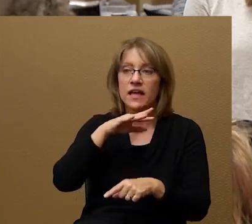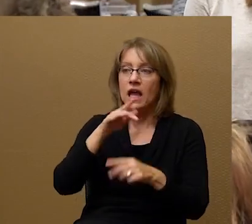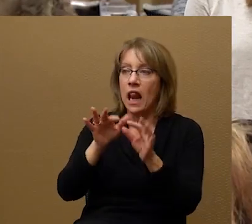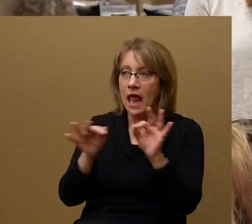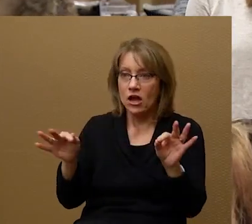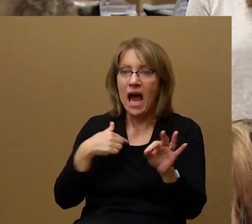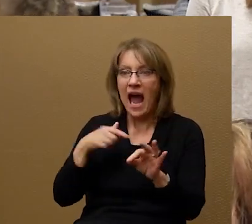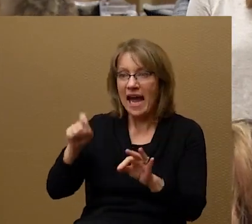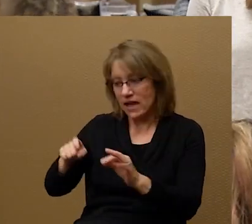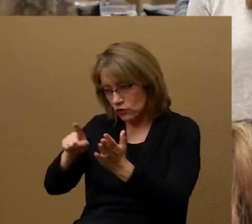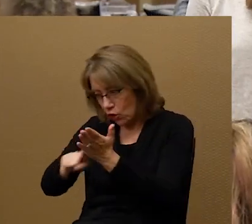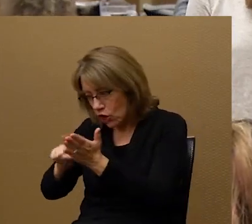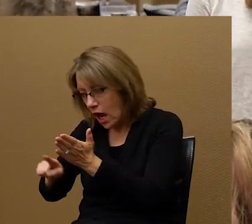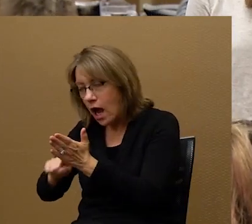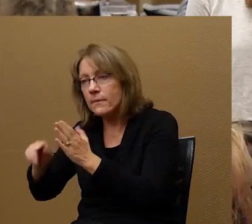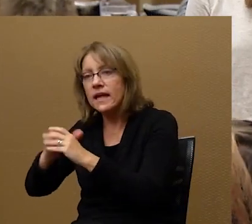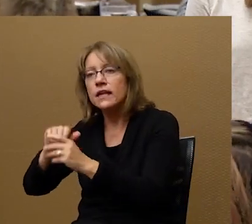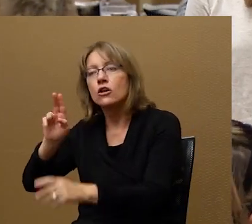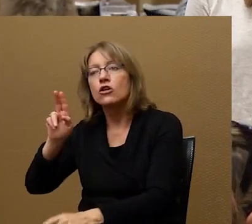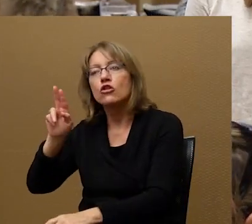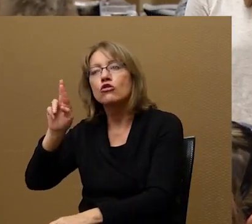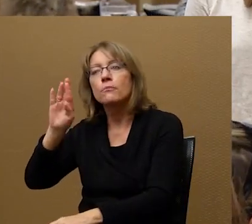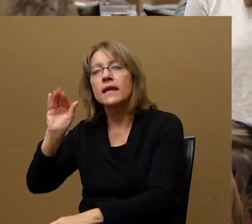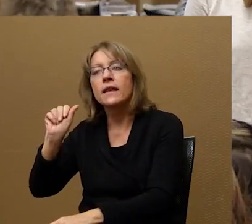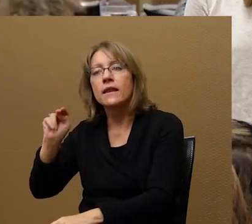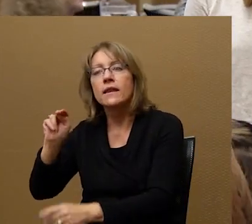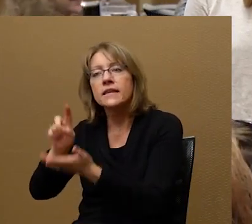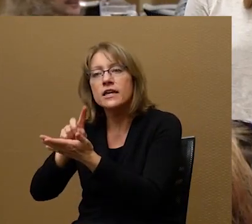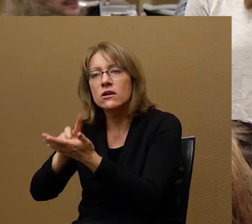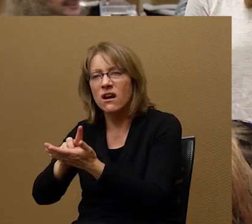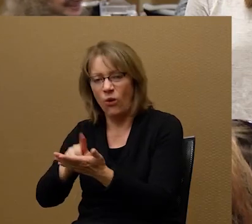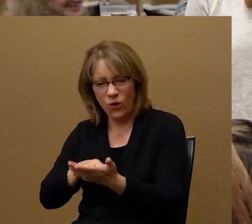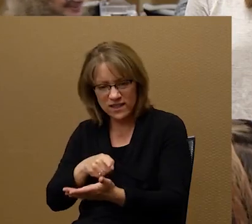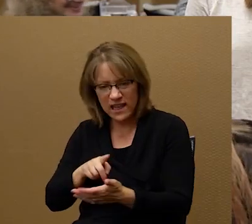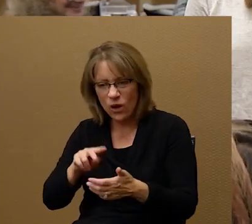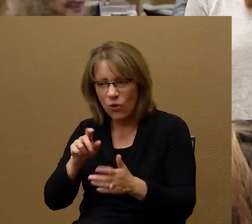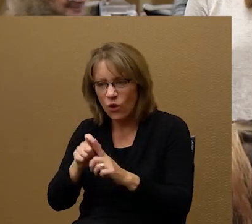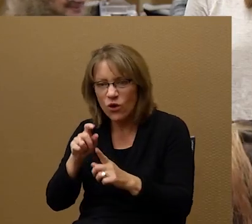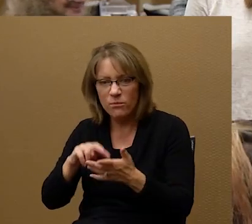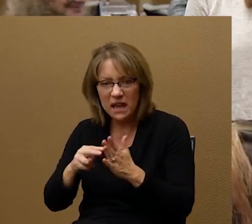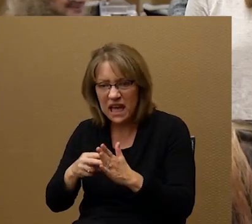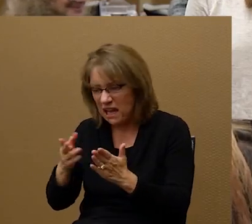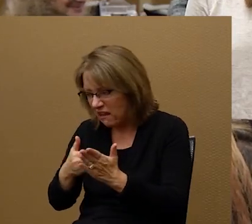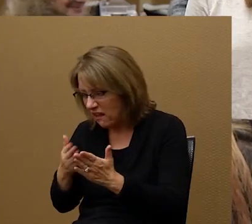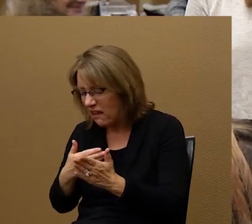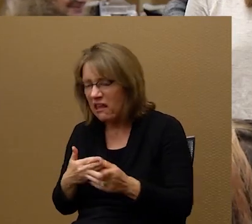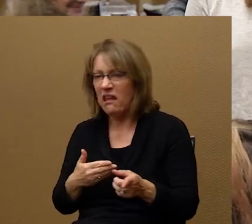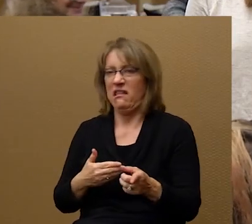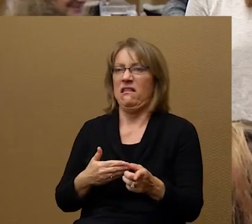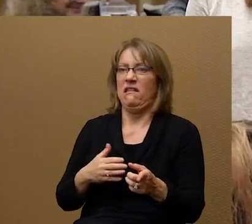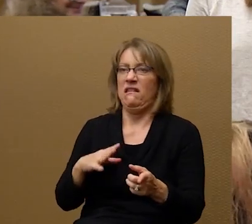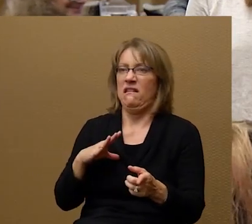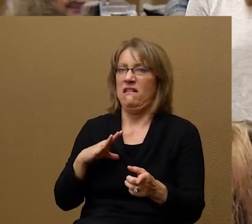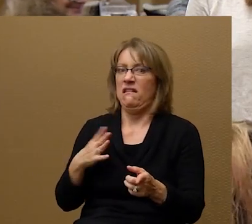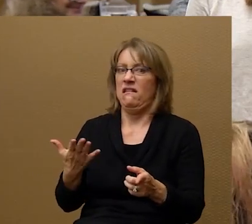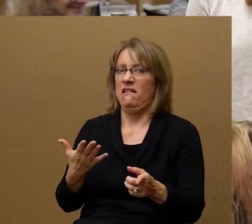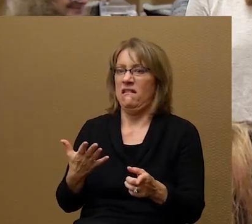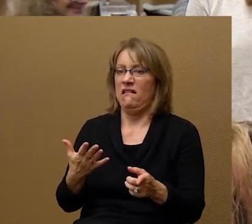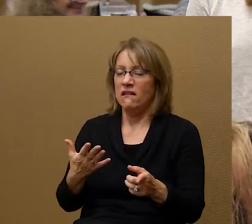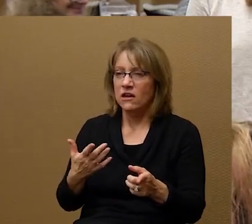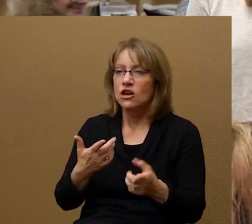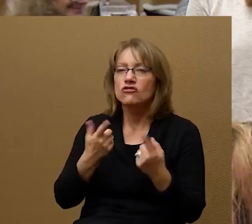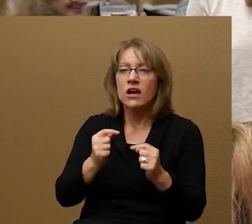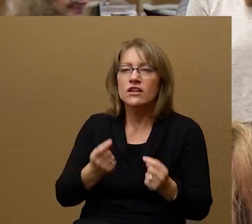what some of the things mean. And so we are trying to let her express herself